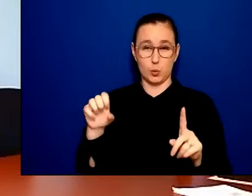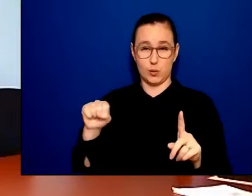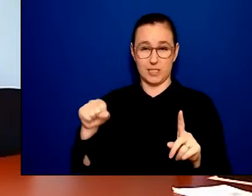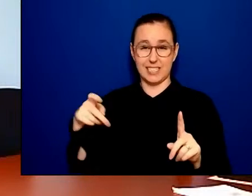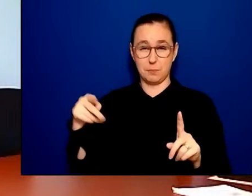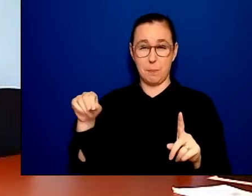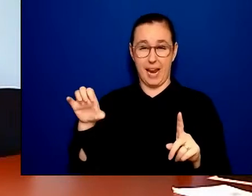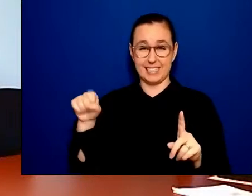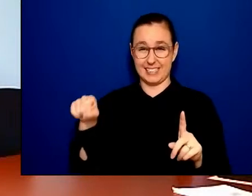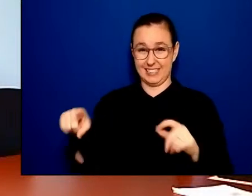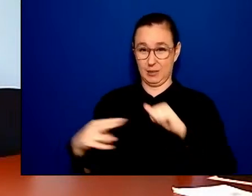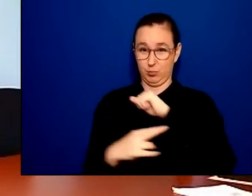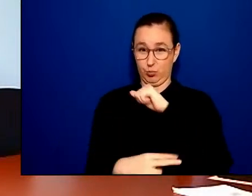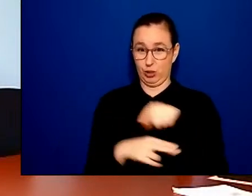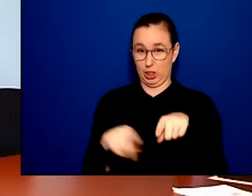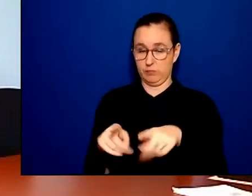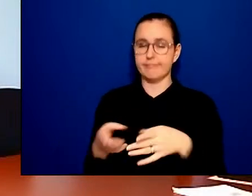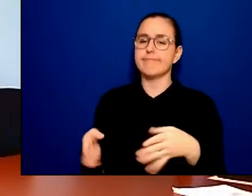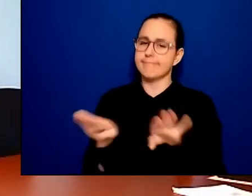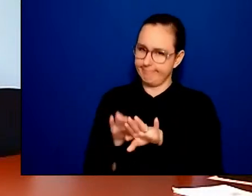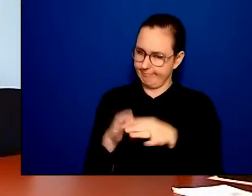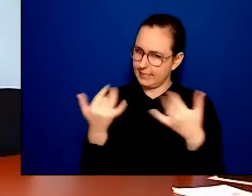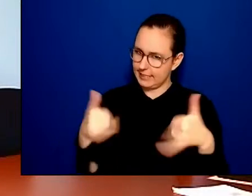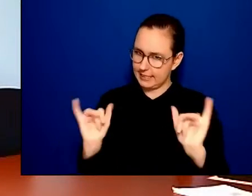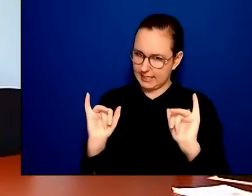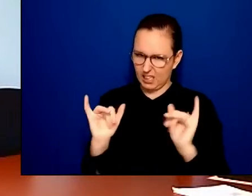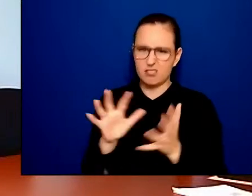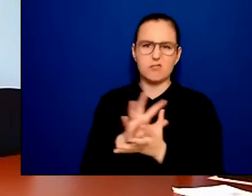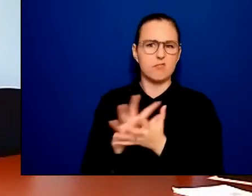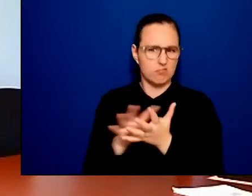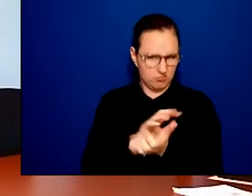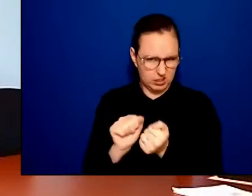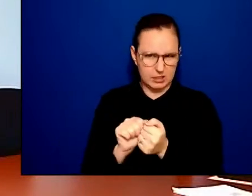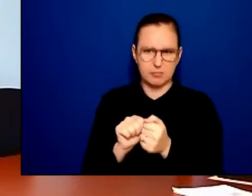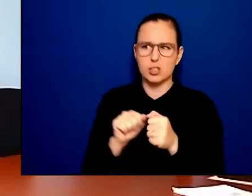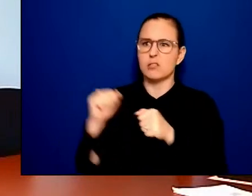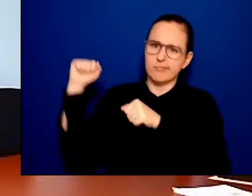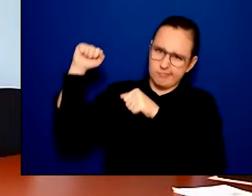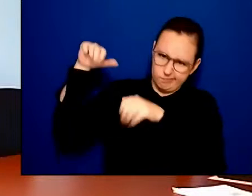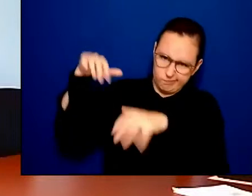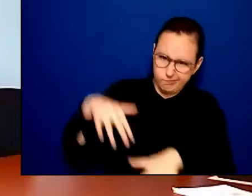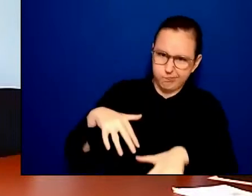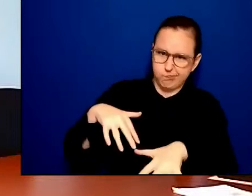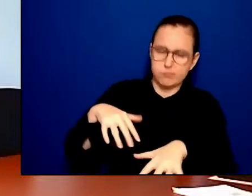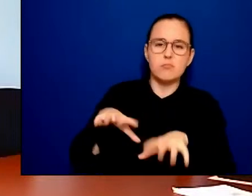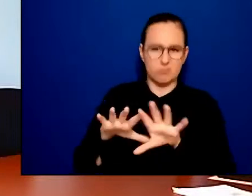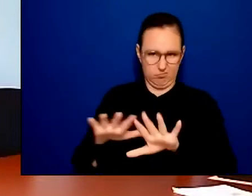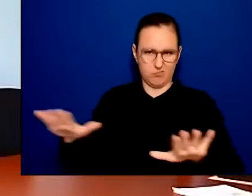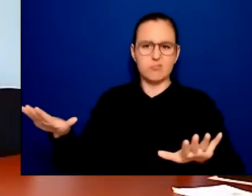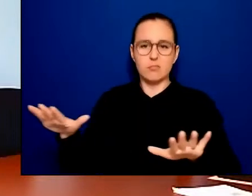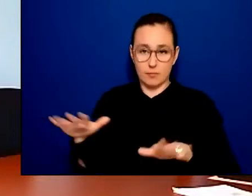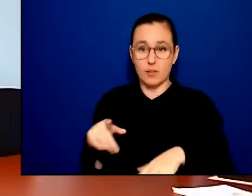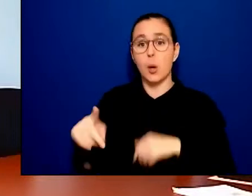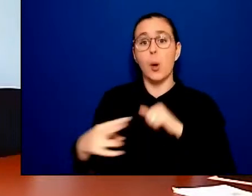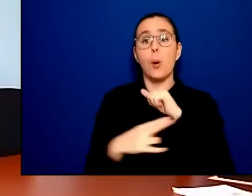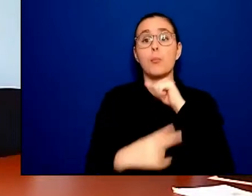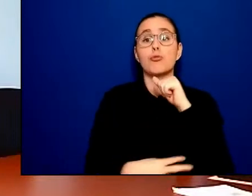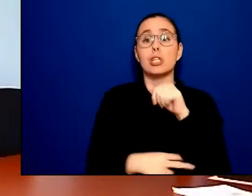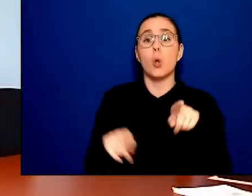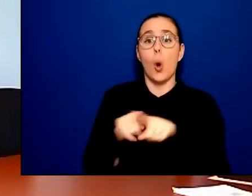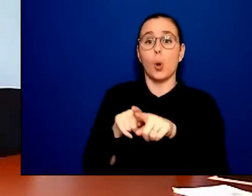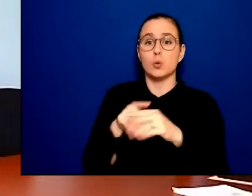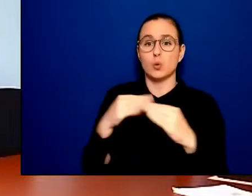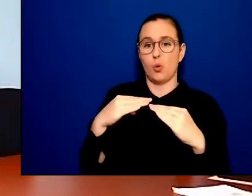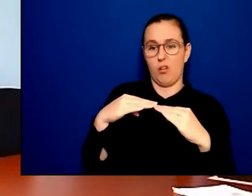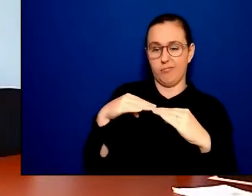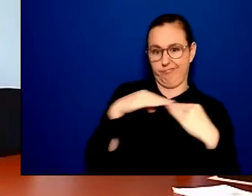with multiple sections of the highway washed out, and a bridge has also been washed away along Highway 8. Highway 1